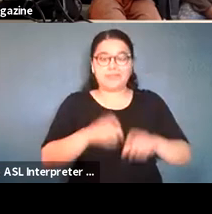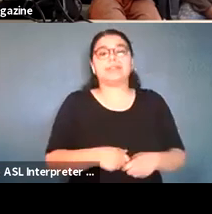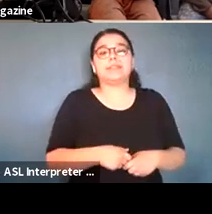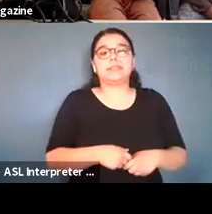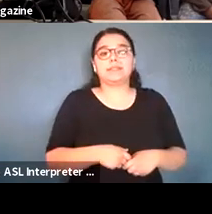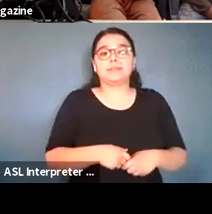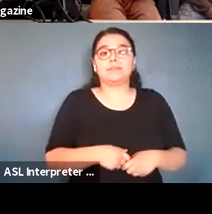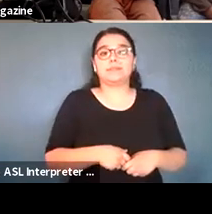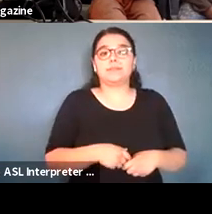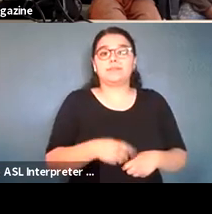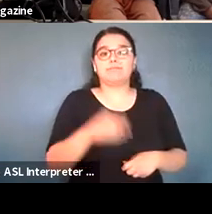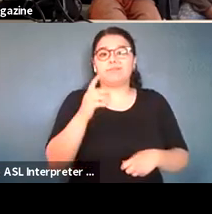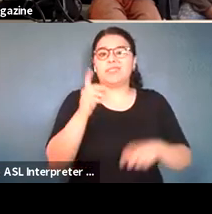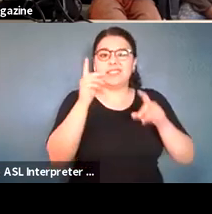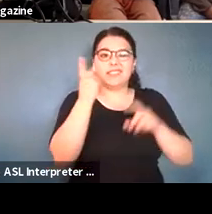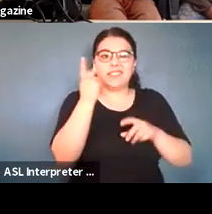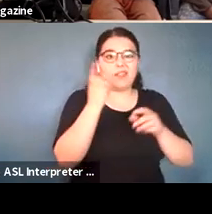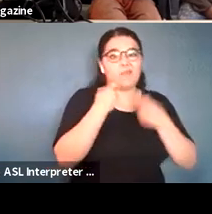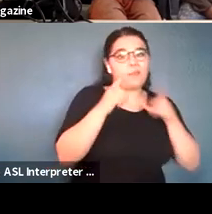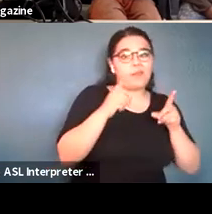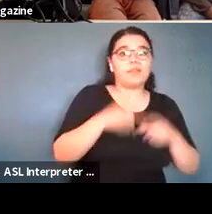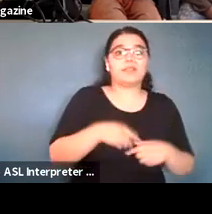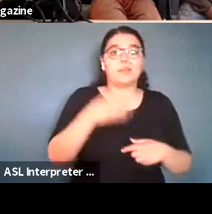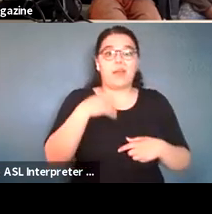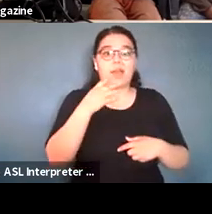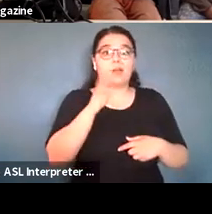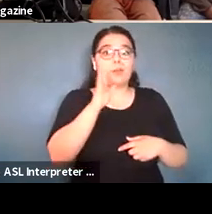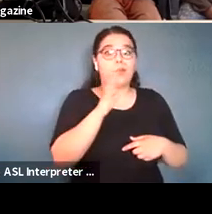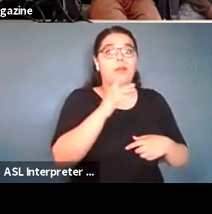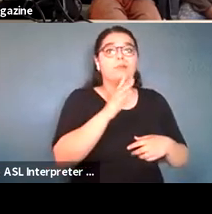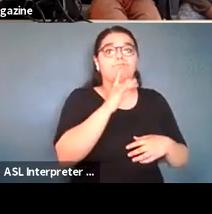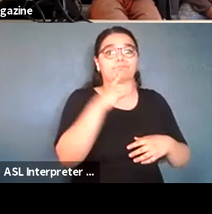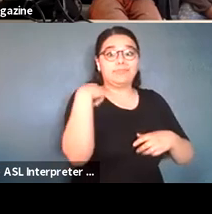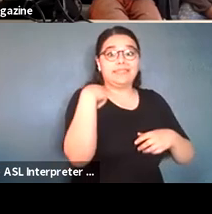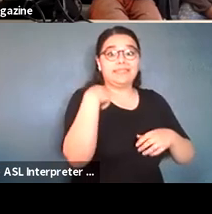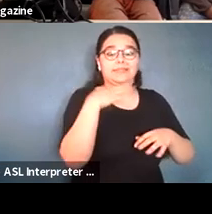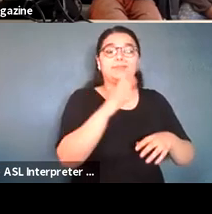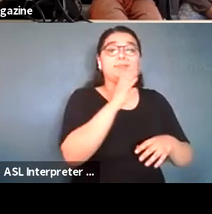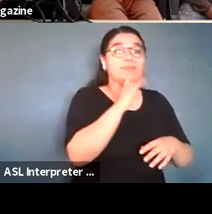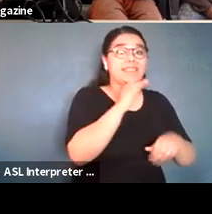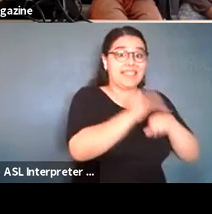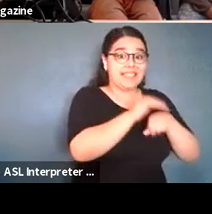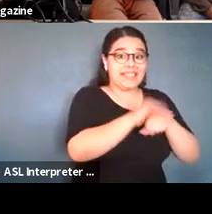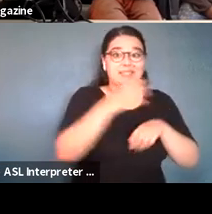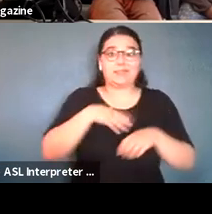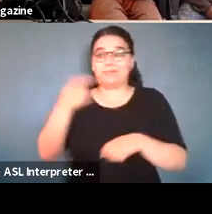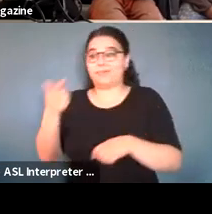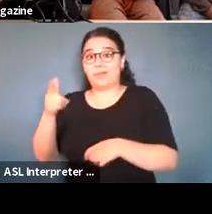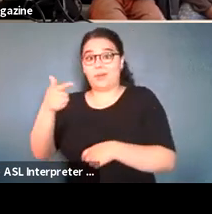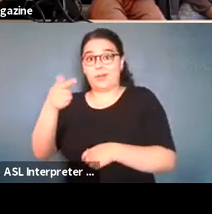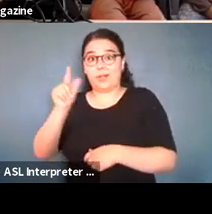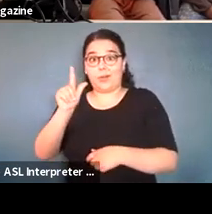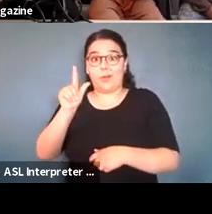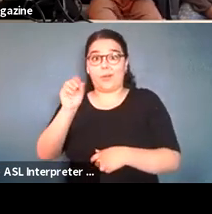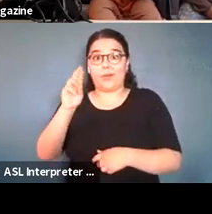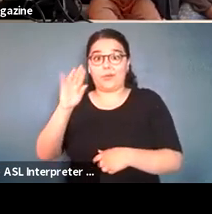and while my colleague Gloria interprets on the Spanish channel. So if you are listening into the Spanish channel, you should